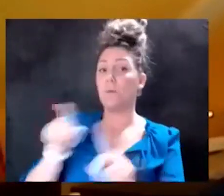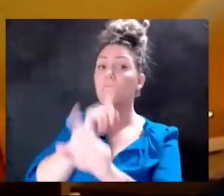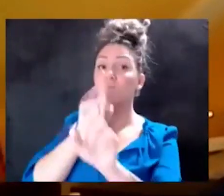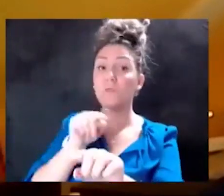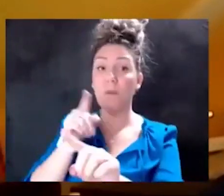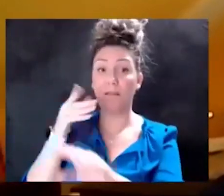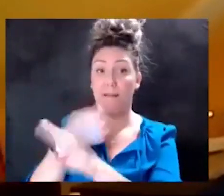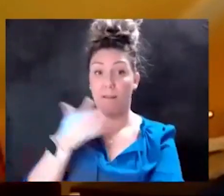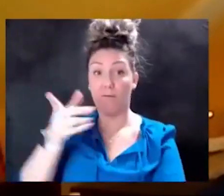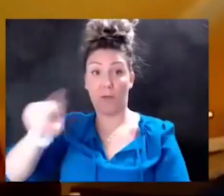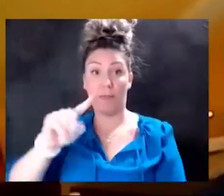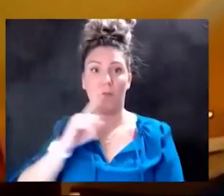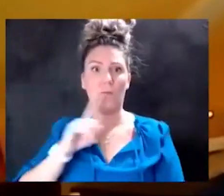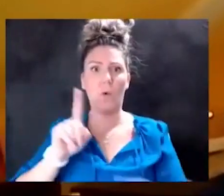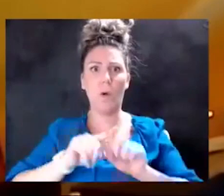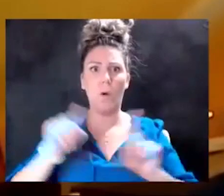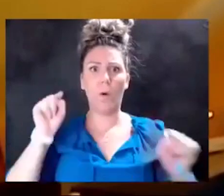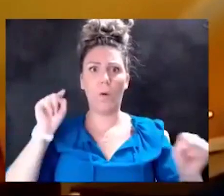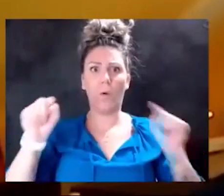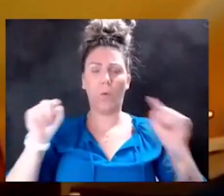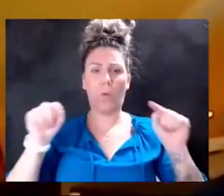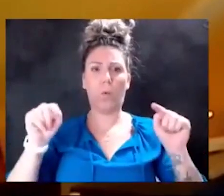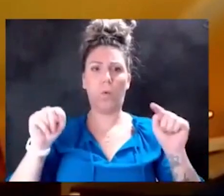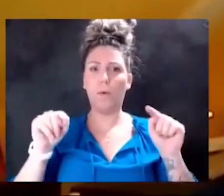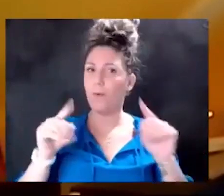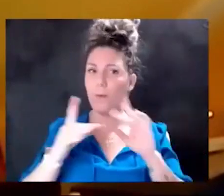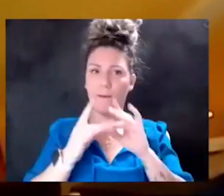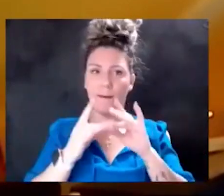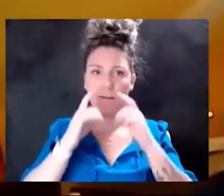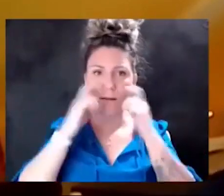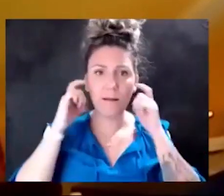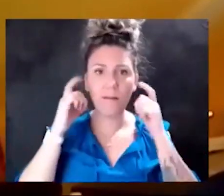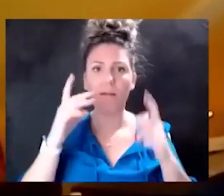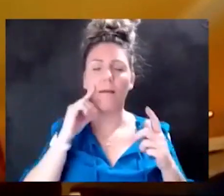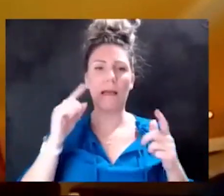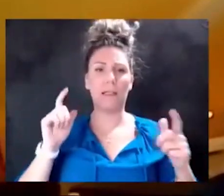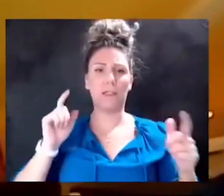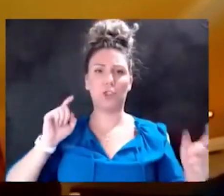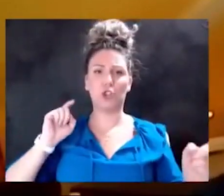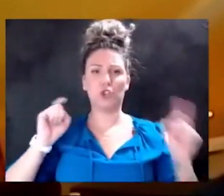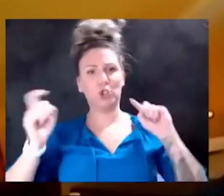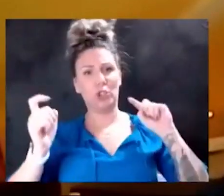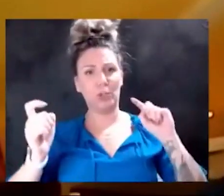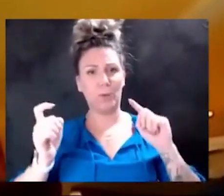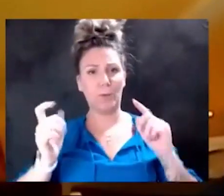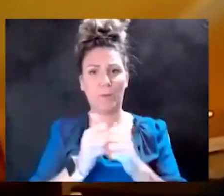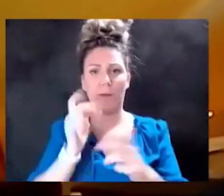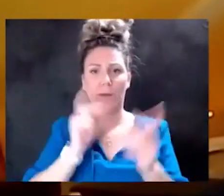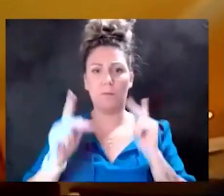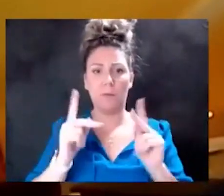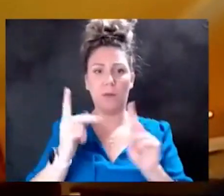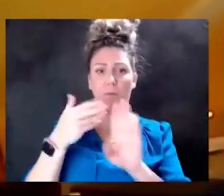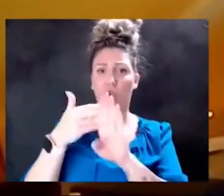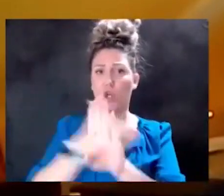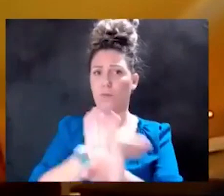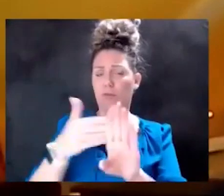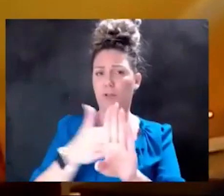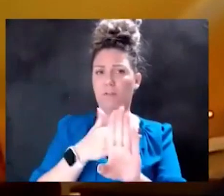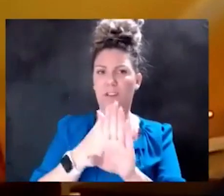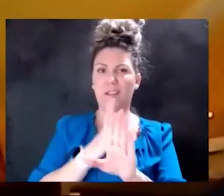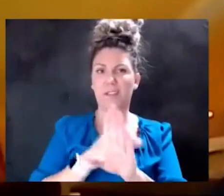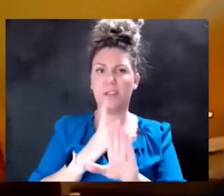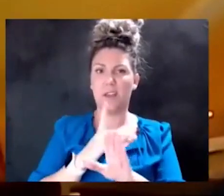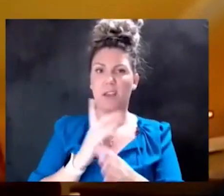after they saw that, were drastically different. And they actually saw the biggest shifts happening in the people who had previously been oppositional to mask